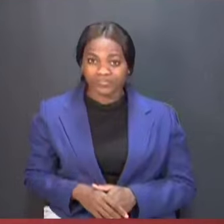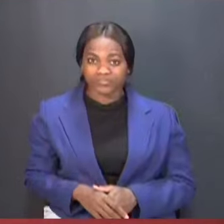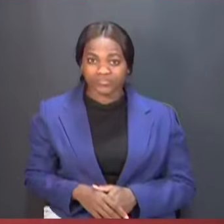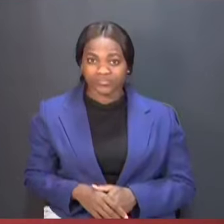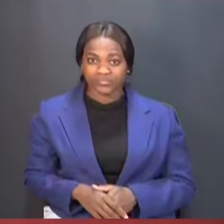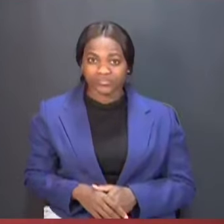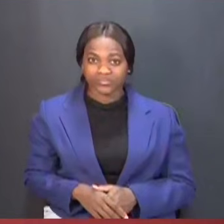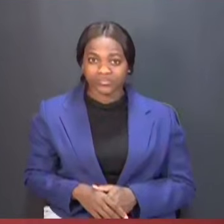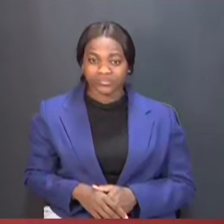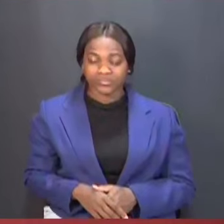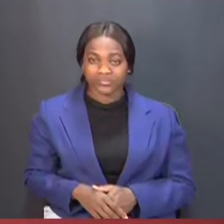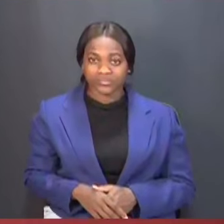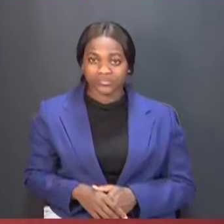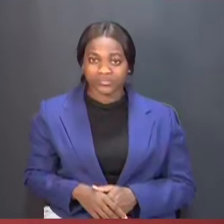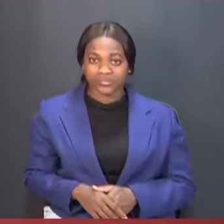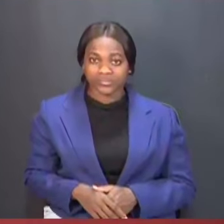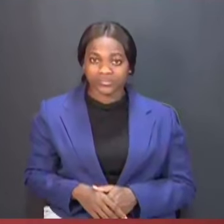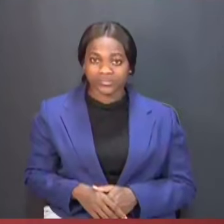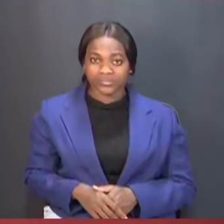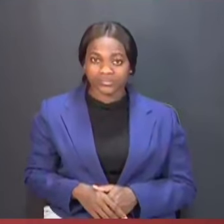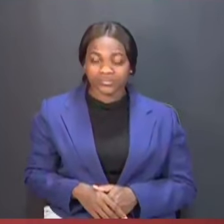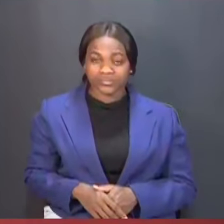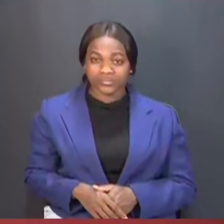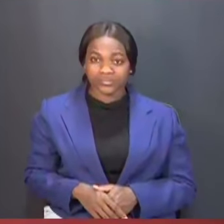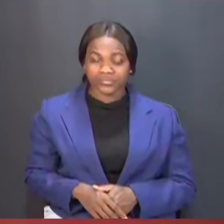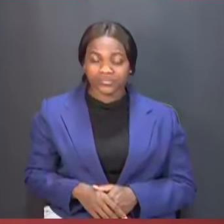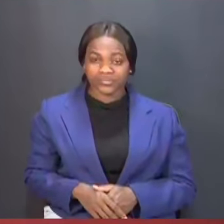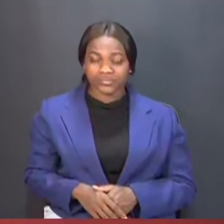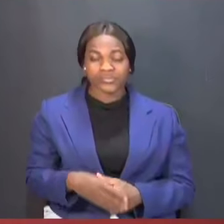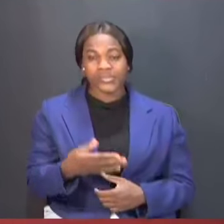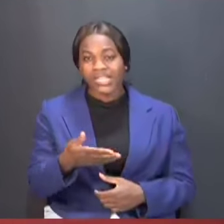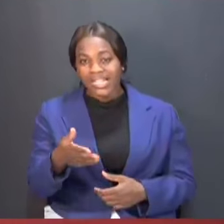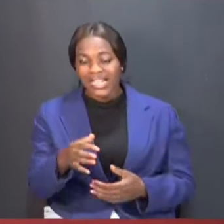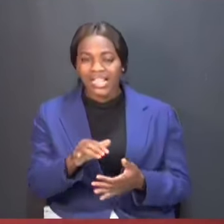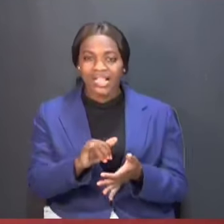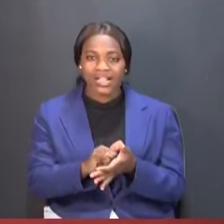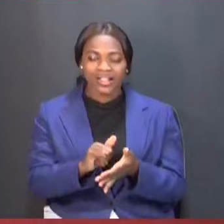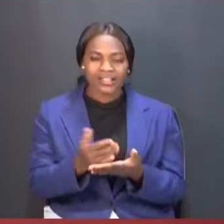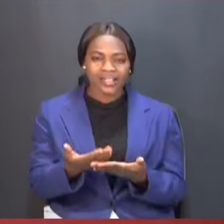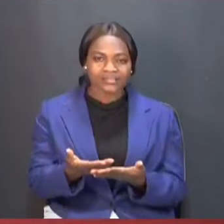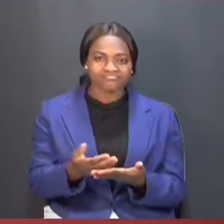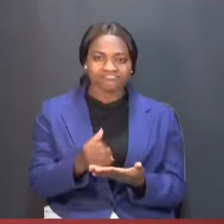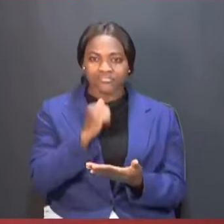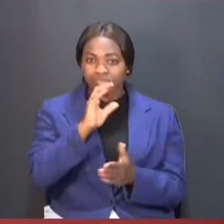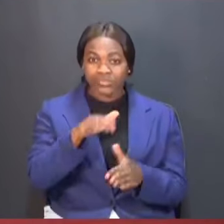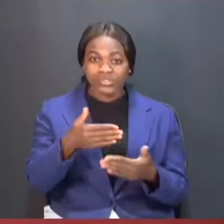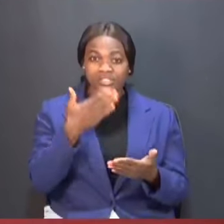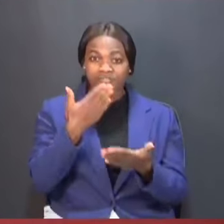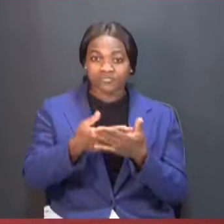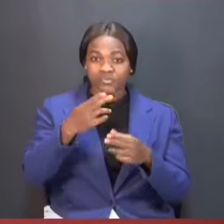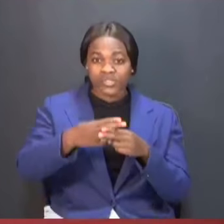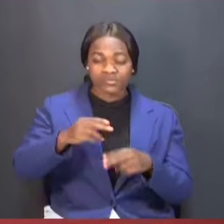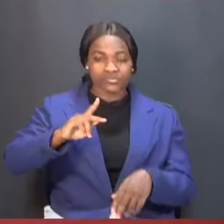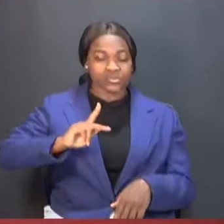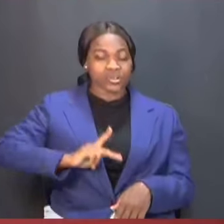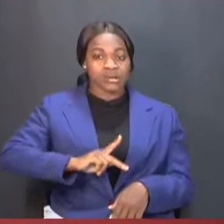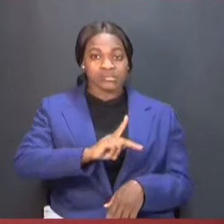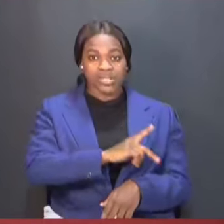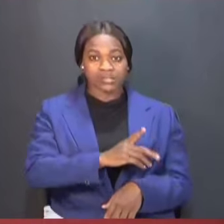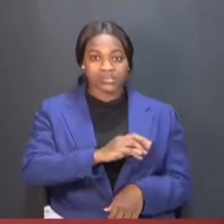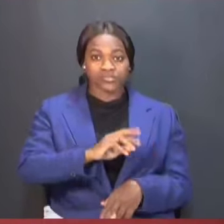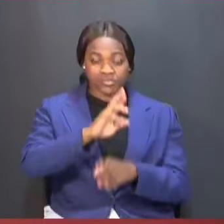Parliament into disrepute or which undermines its authority, reputation, or dignity may amount to contempt.